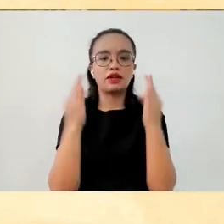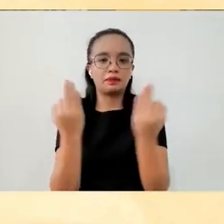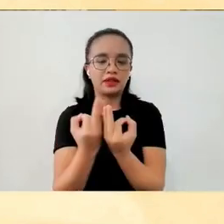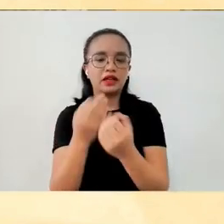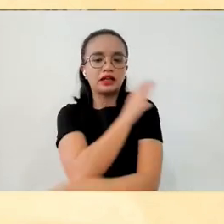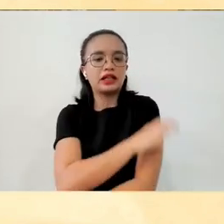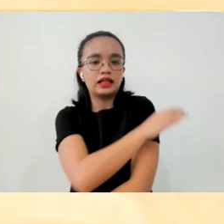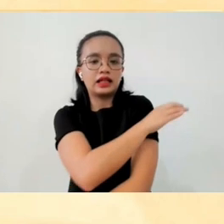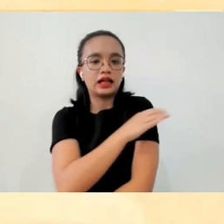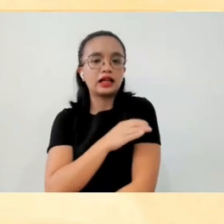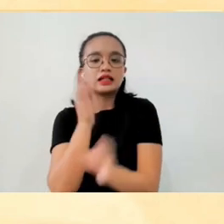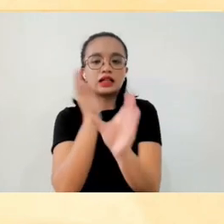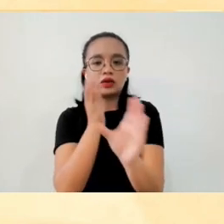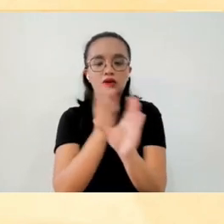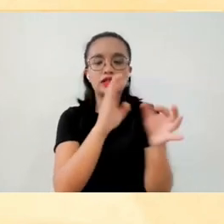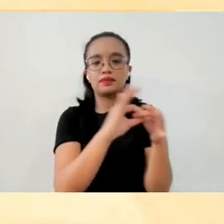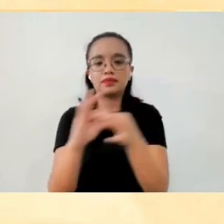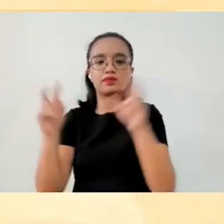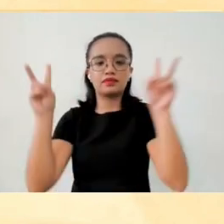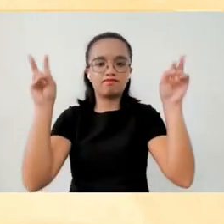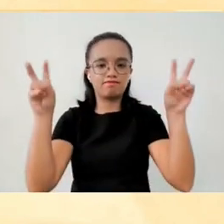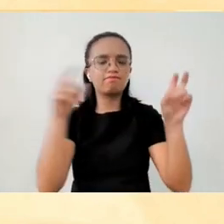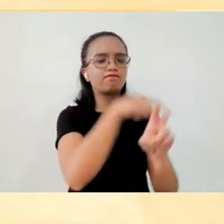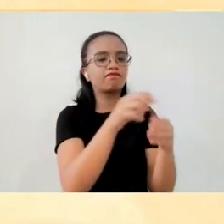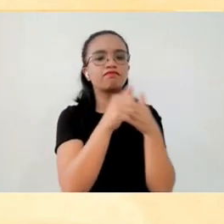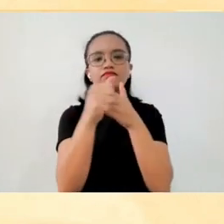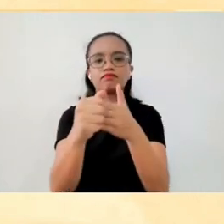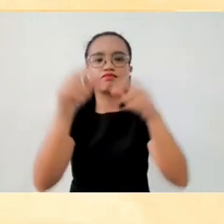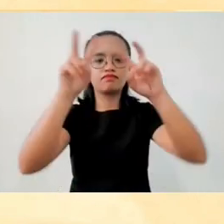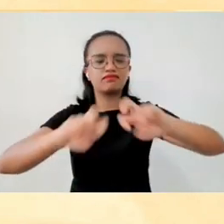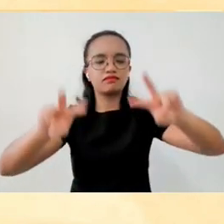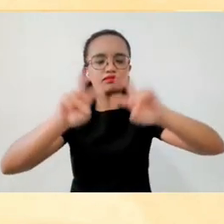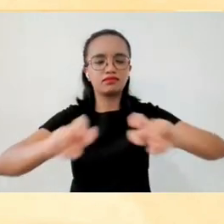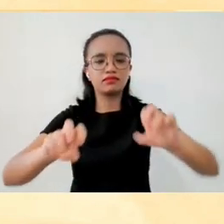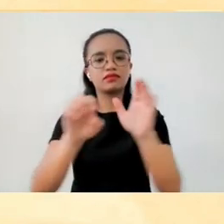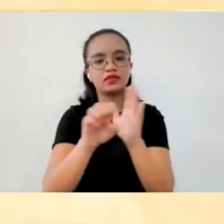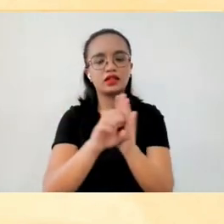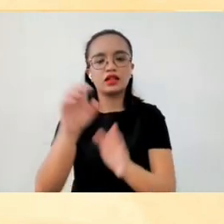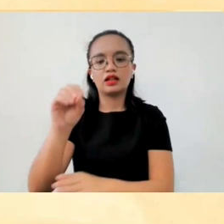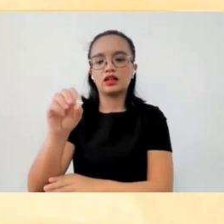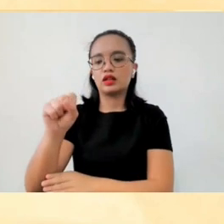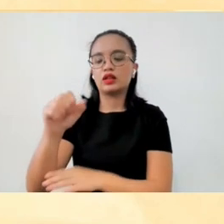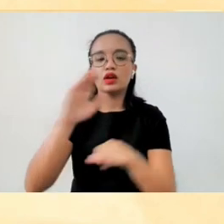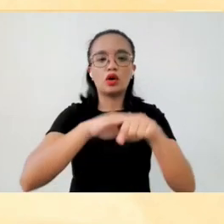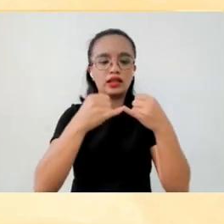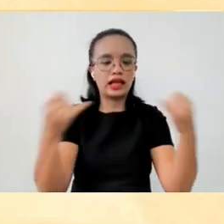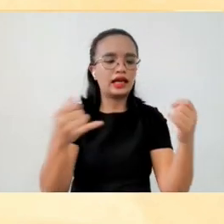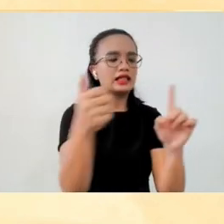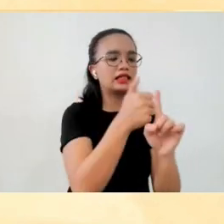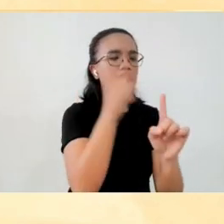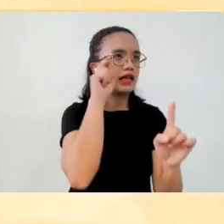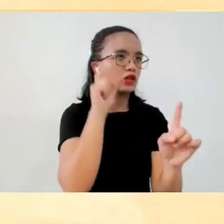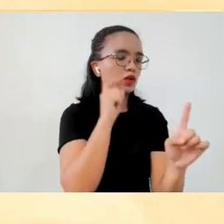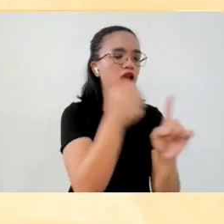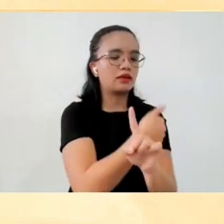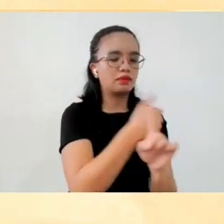related topics. She has led several research projects, including research on OSAEC, or online sexual abuse and exploitation